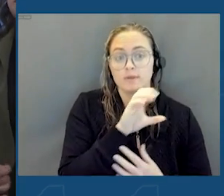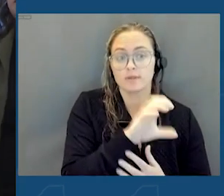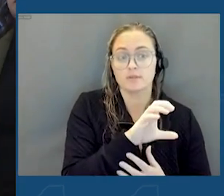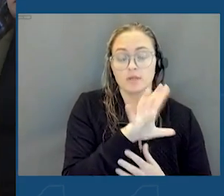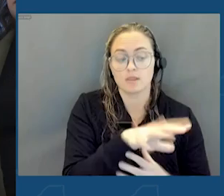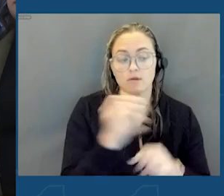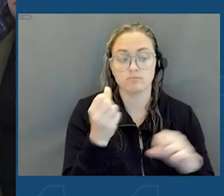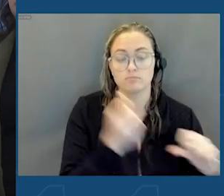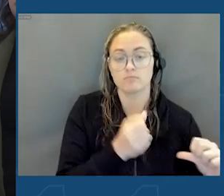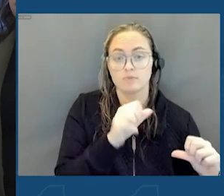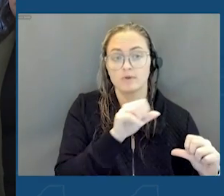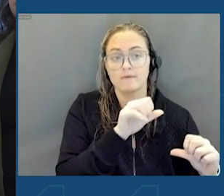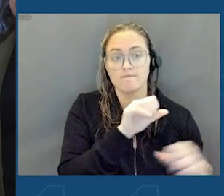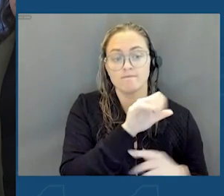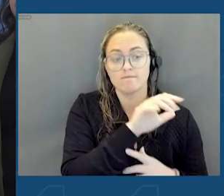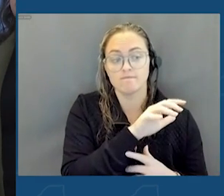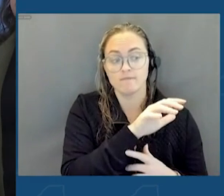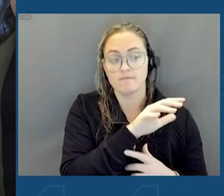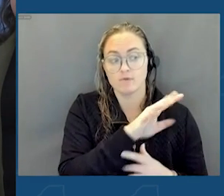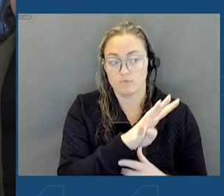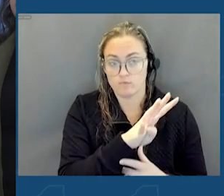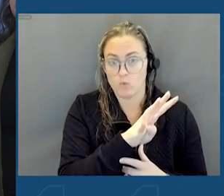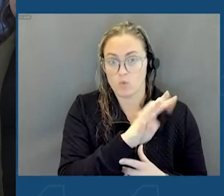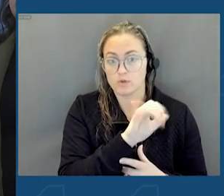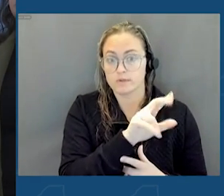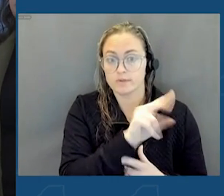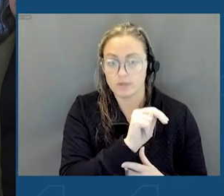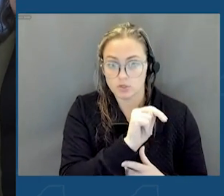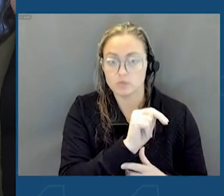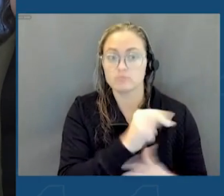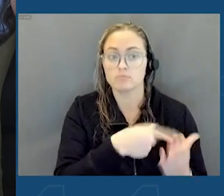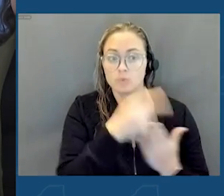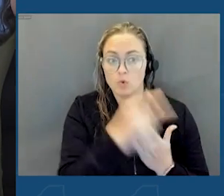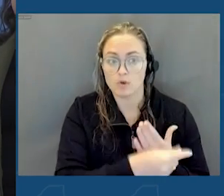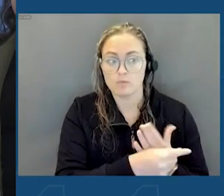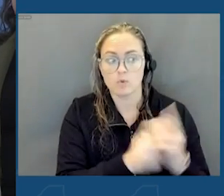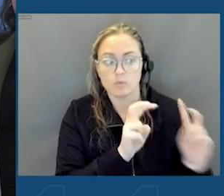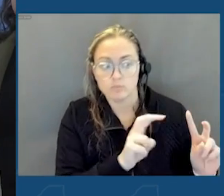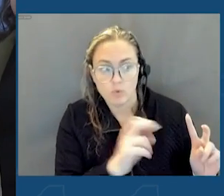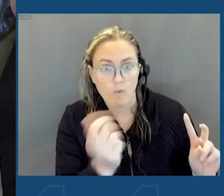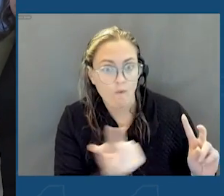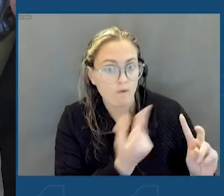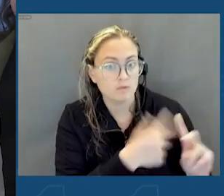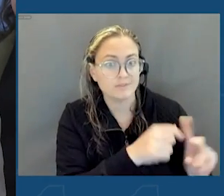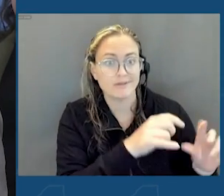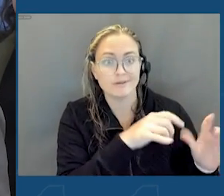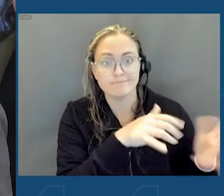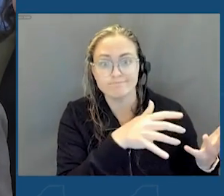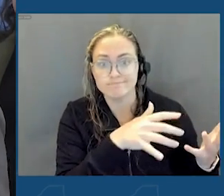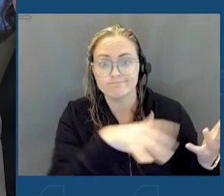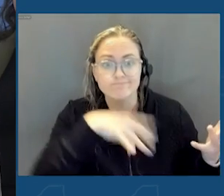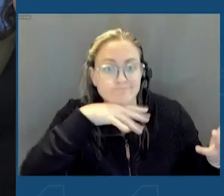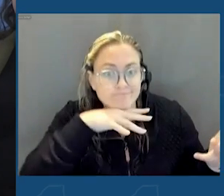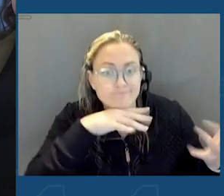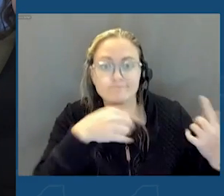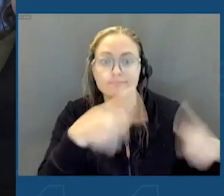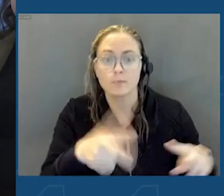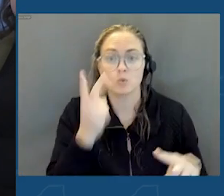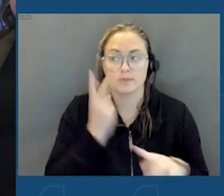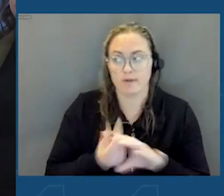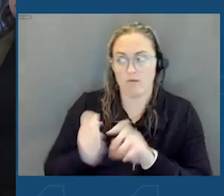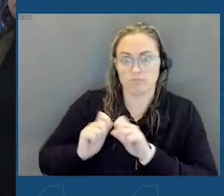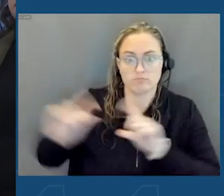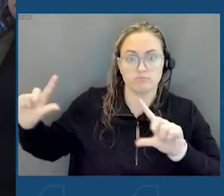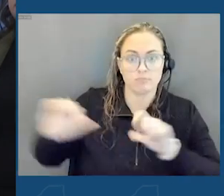robust 54-station monitoring program, where we're monitoring for all of the materials, all the pollutants that you see right behind you. That feeds into the